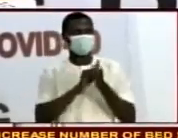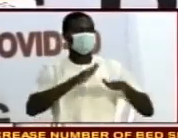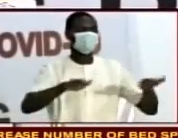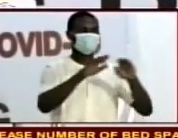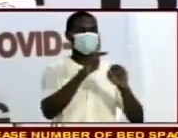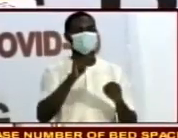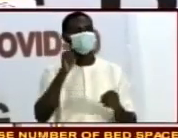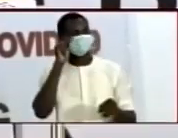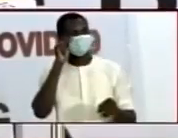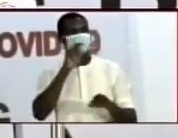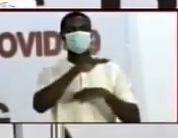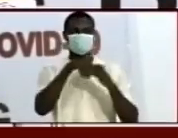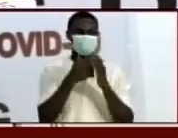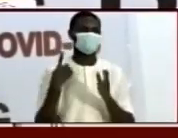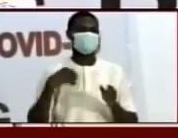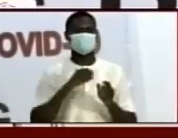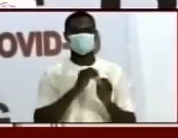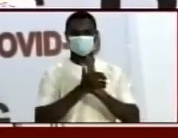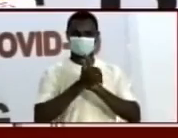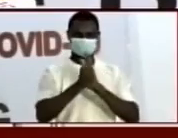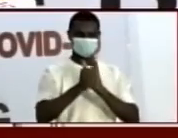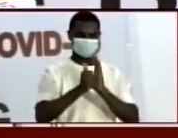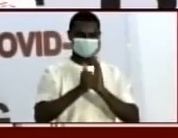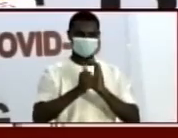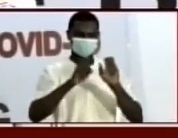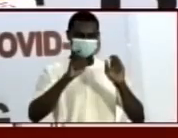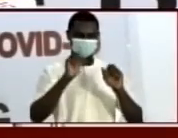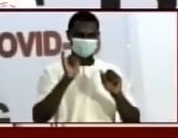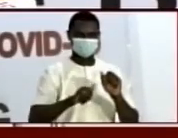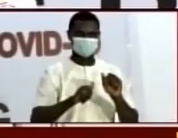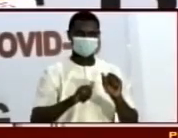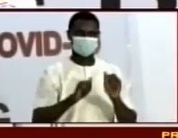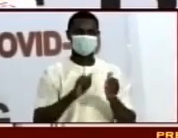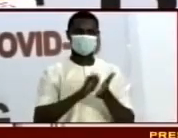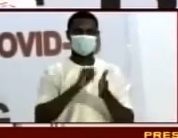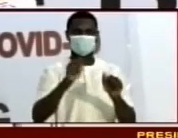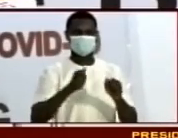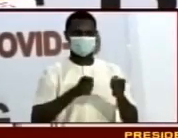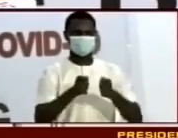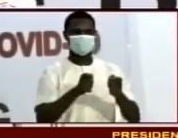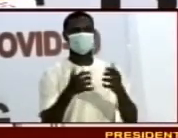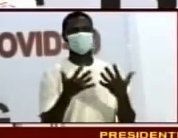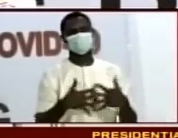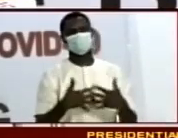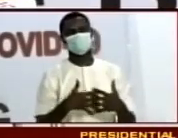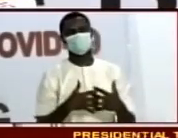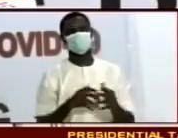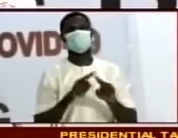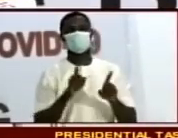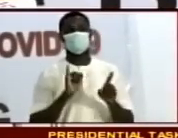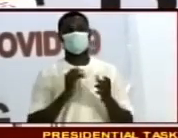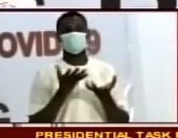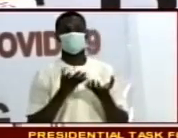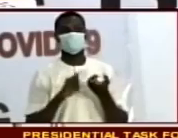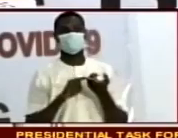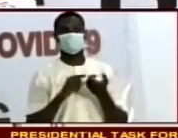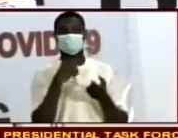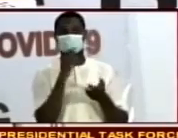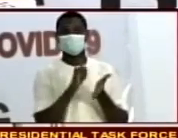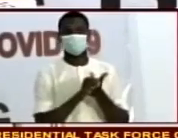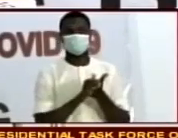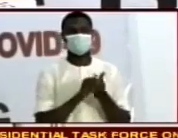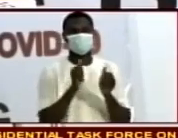properly when the need arises. But I must also add that without drawing any conclusions, the